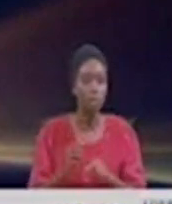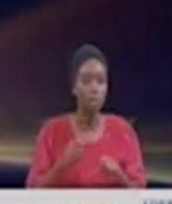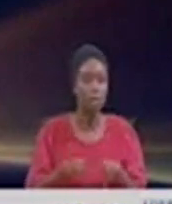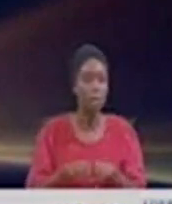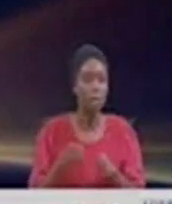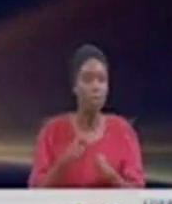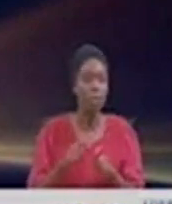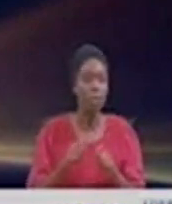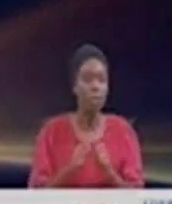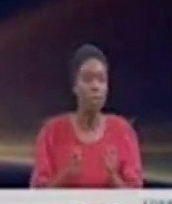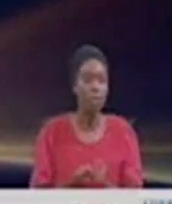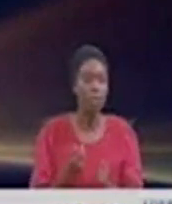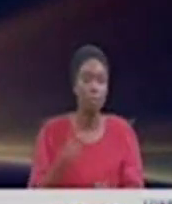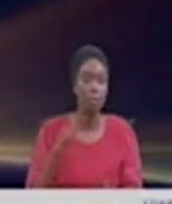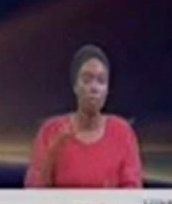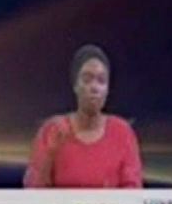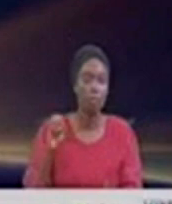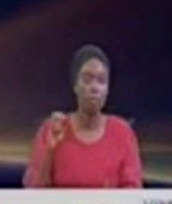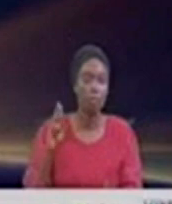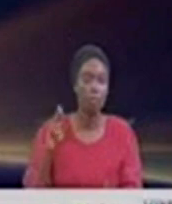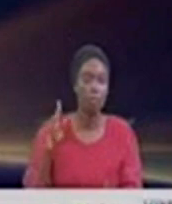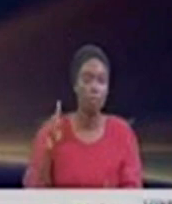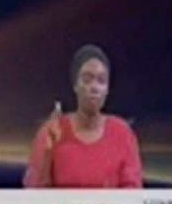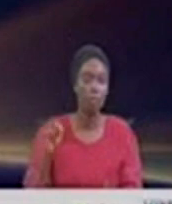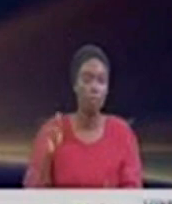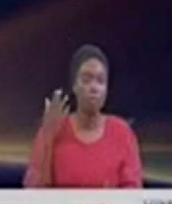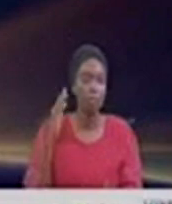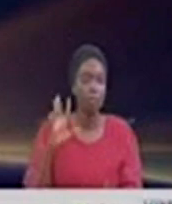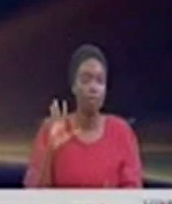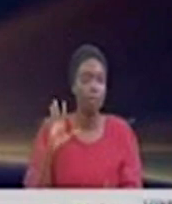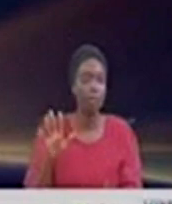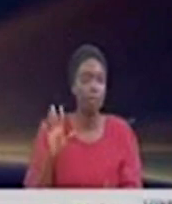them, even of the tribe of Zebulun, were